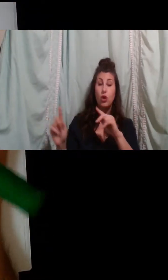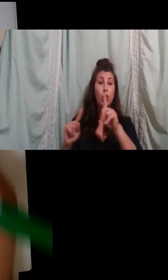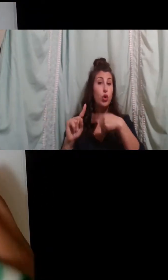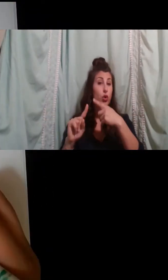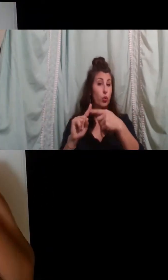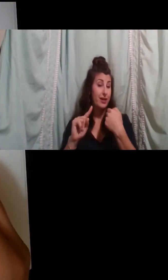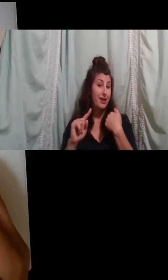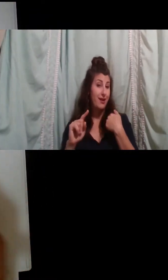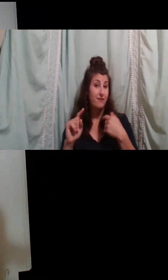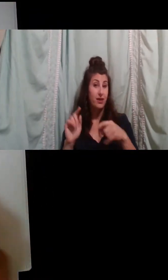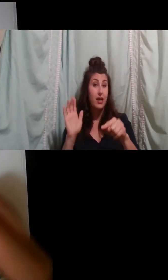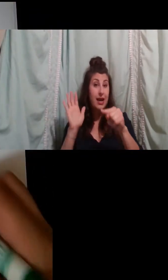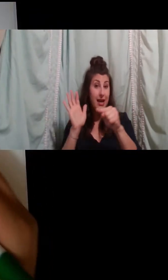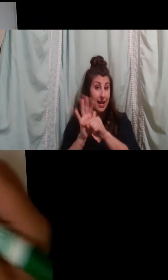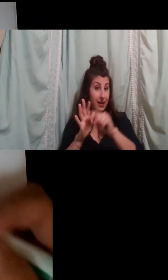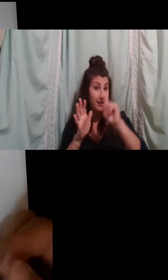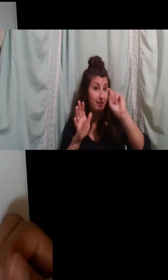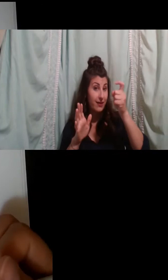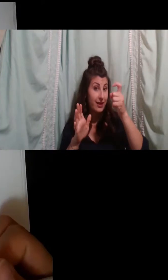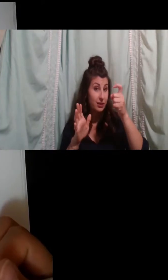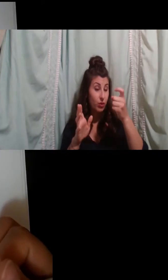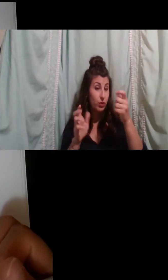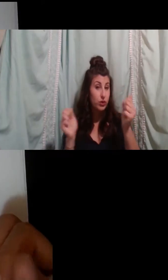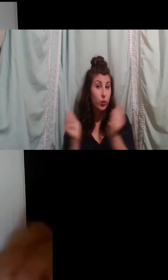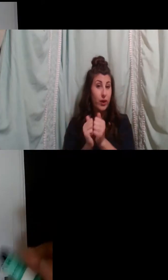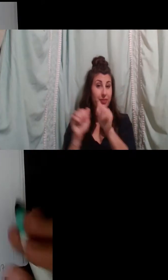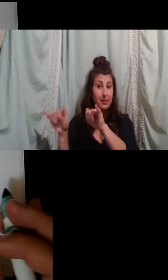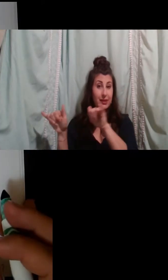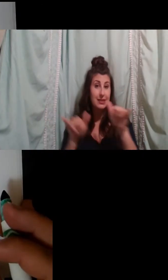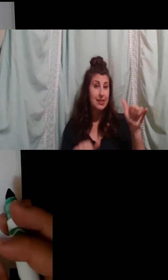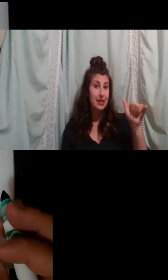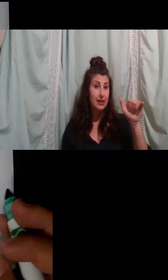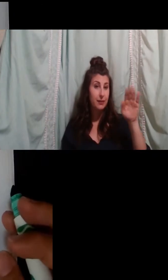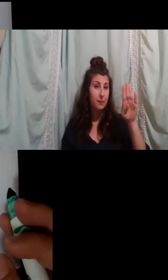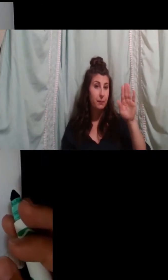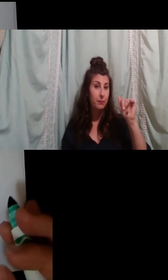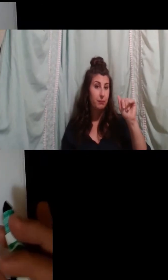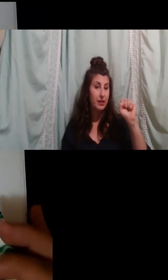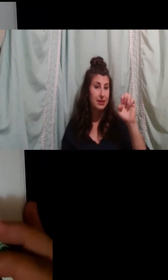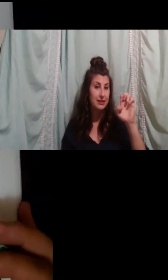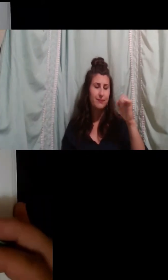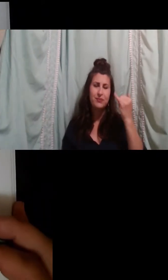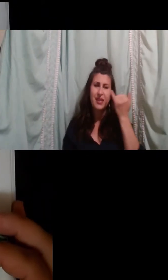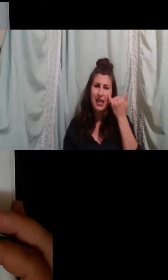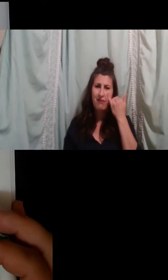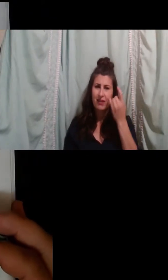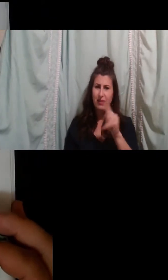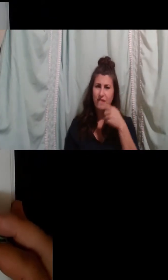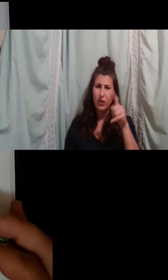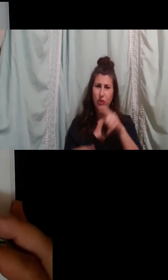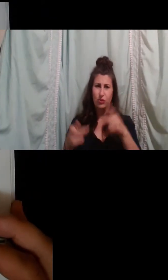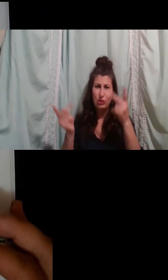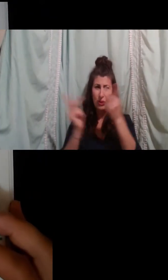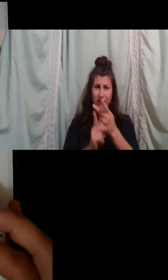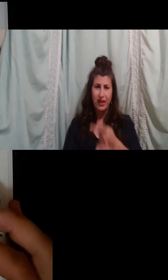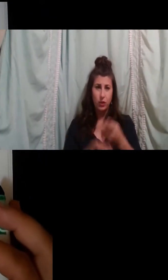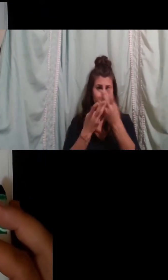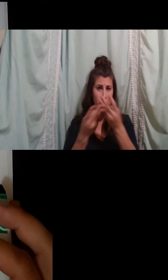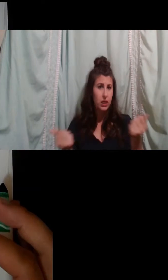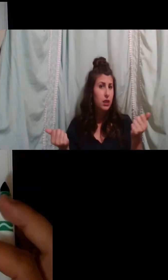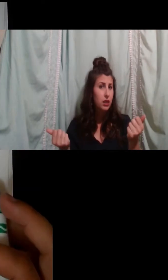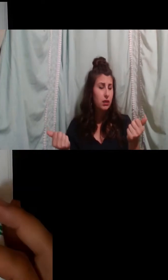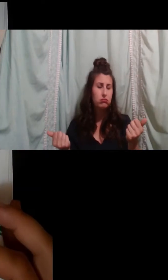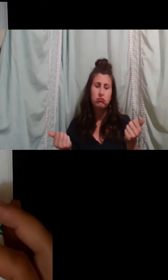this one when we have negative exponents with the same base. Okay. Unless I say to evaluate, which